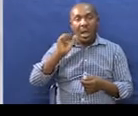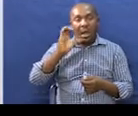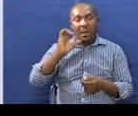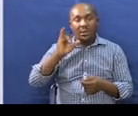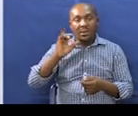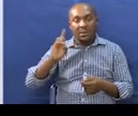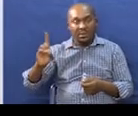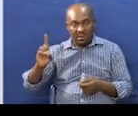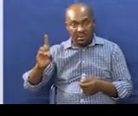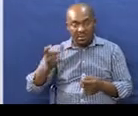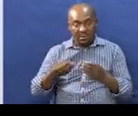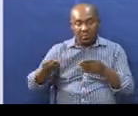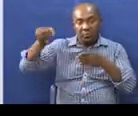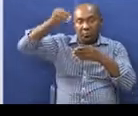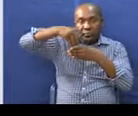Then